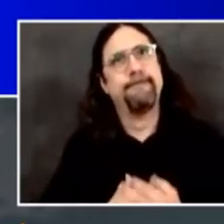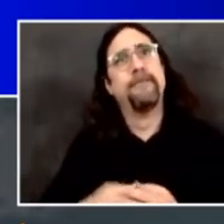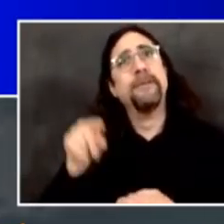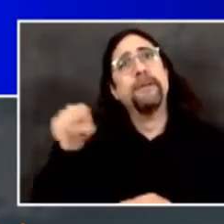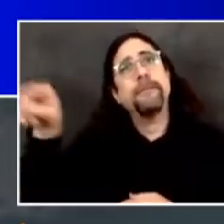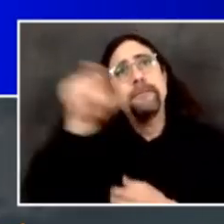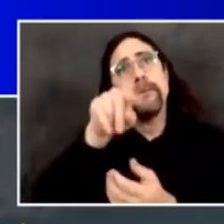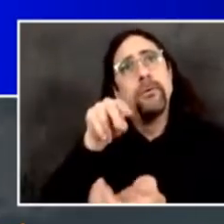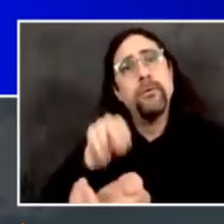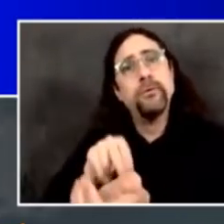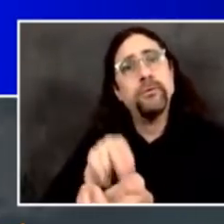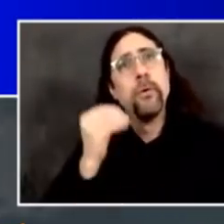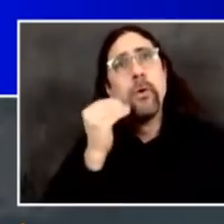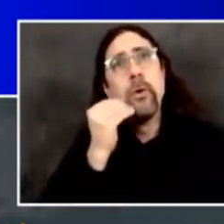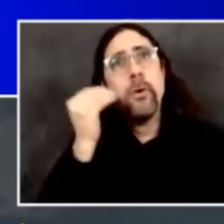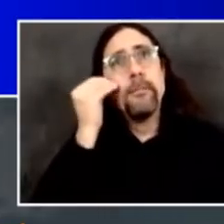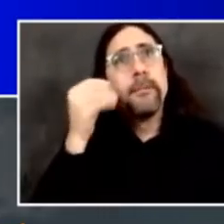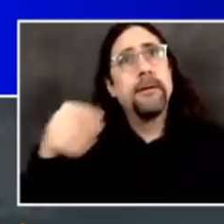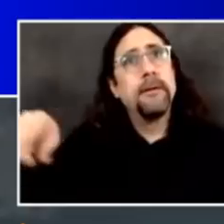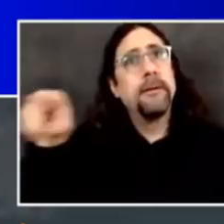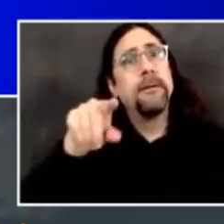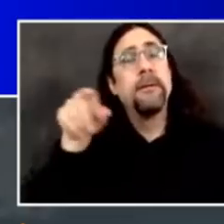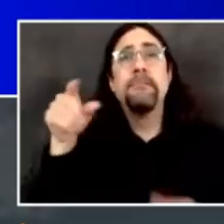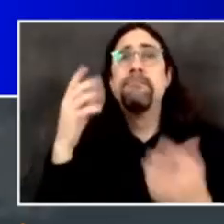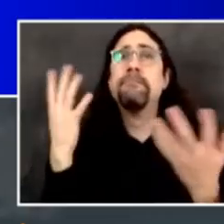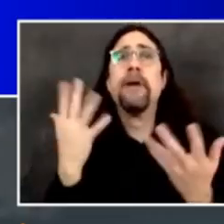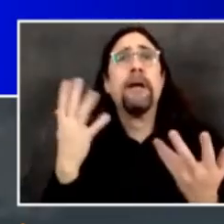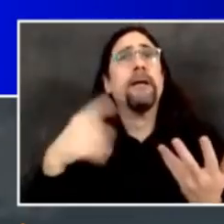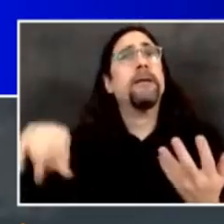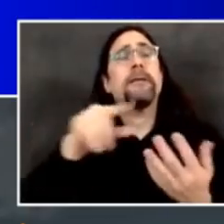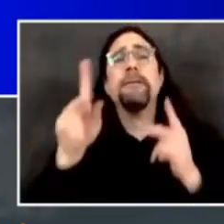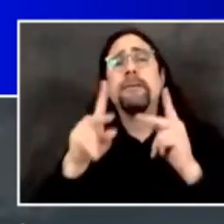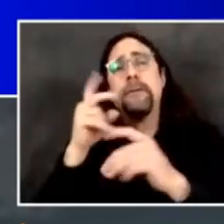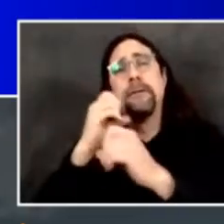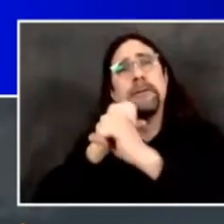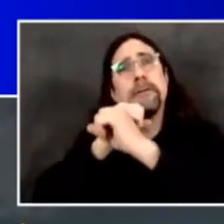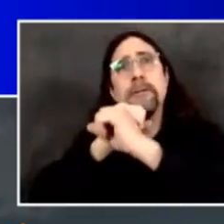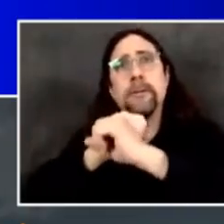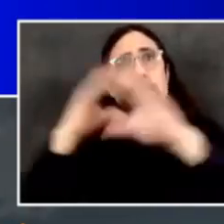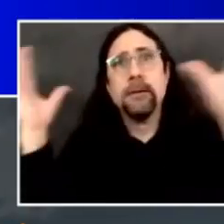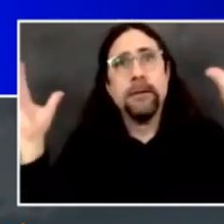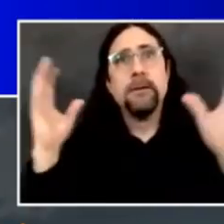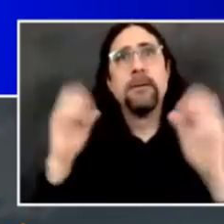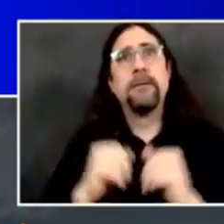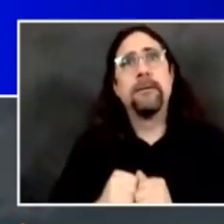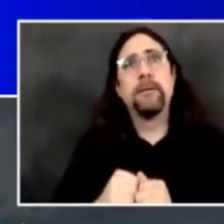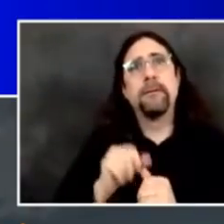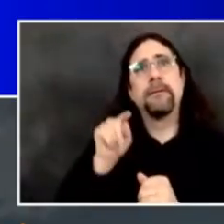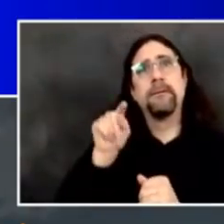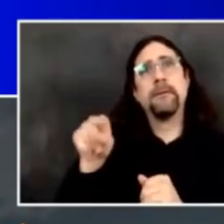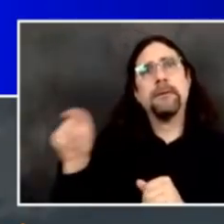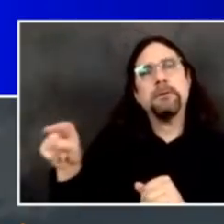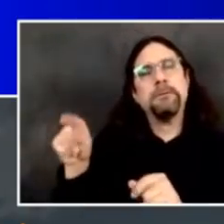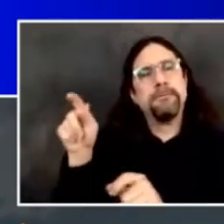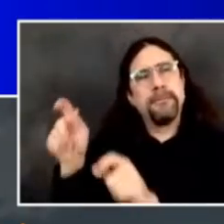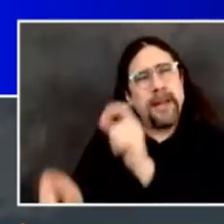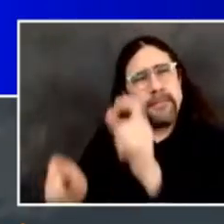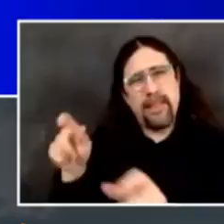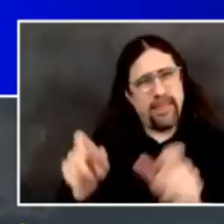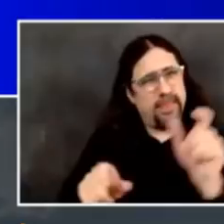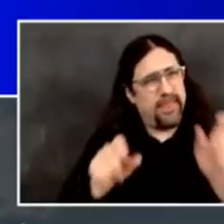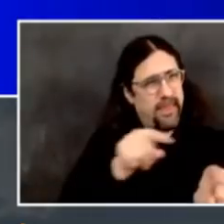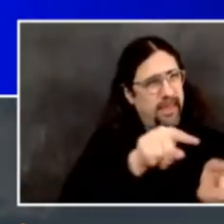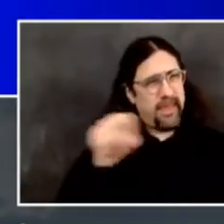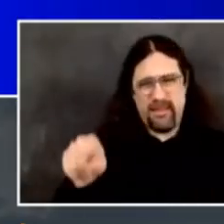people who those facilities are there to protect. Now again, many of them are